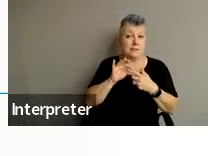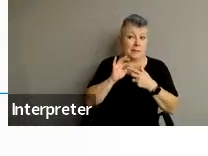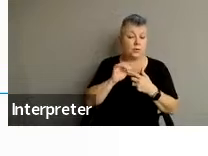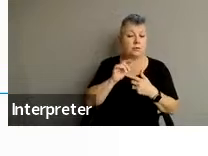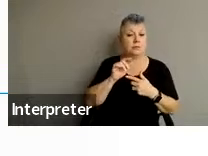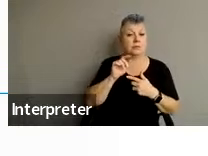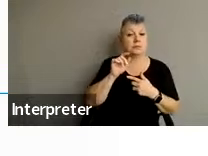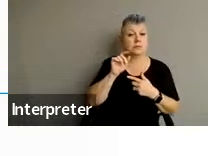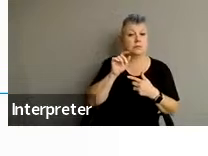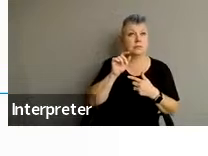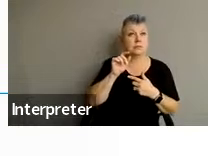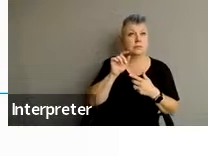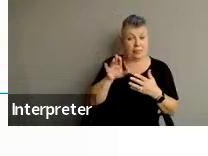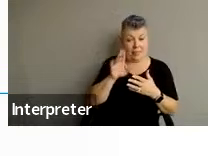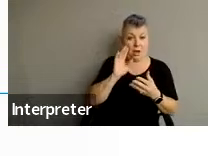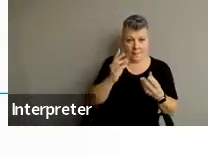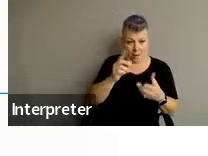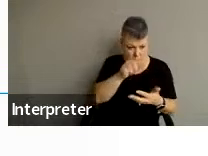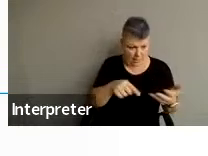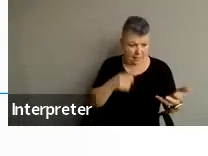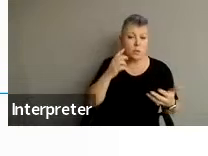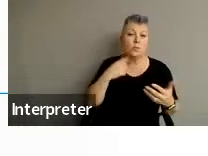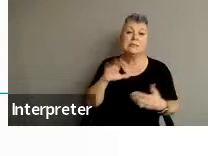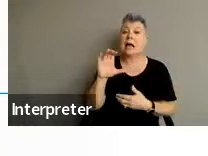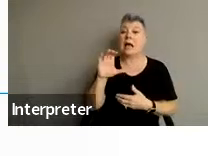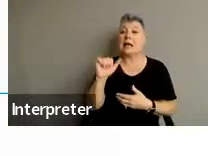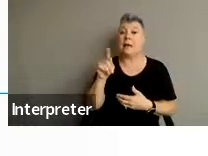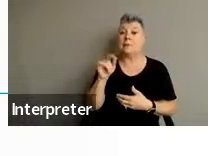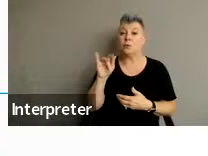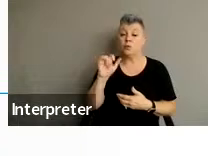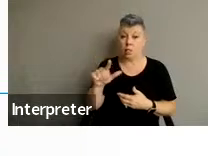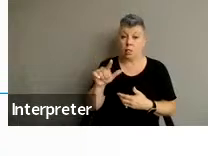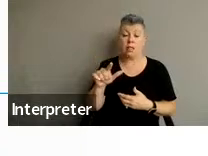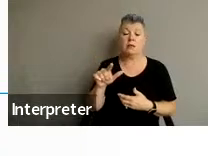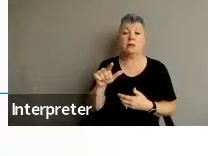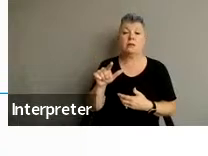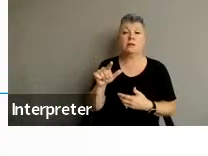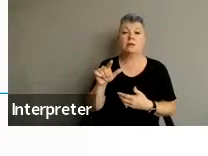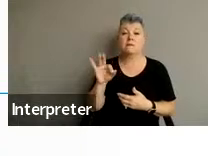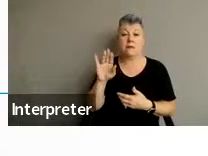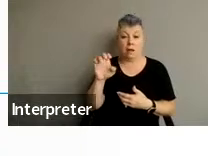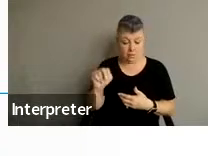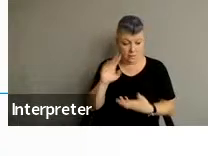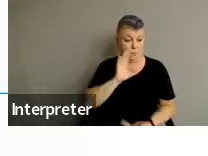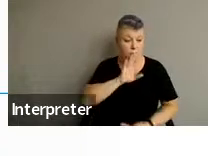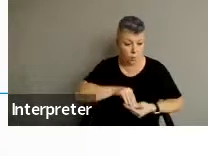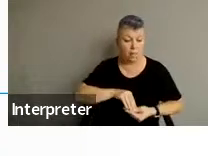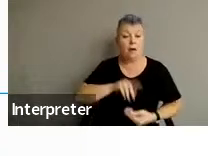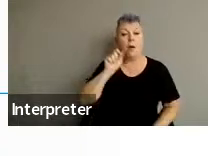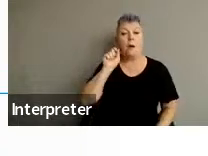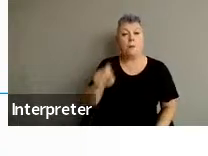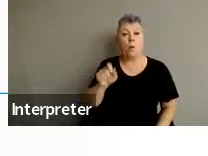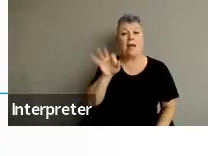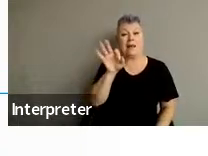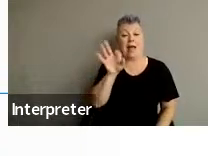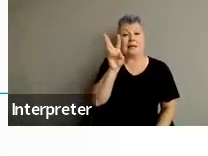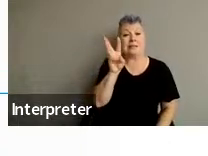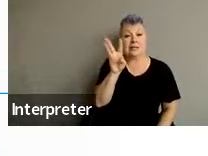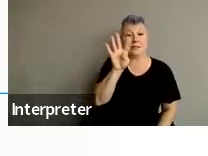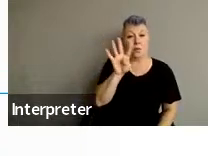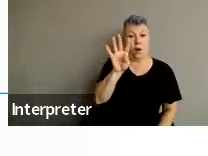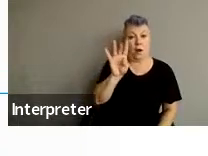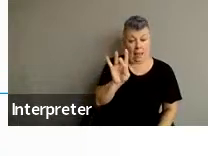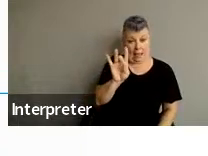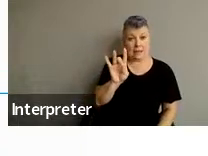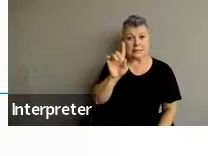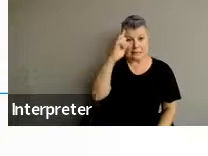0.4648 cents, and a capital projects fund to have a tax rate of 0.02 cents for a total of 0.9648 cents total